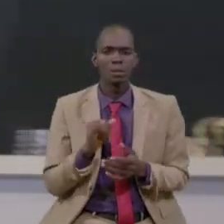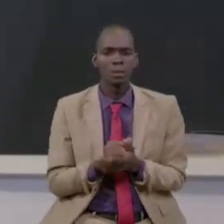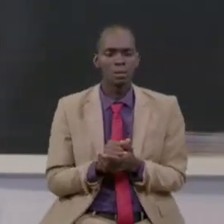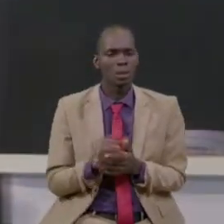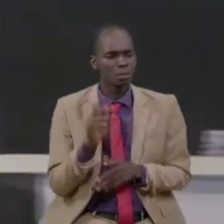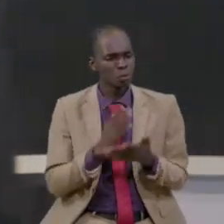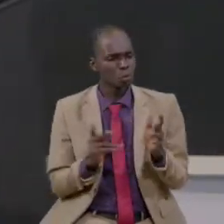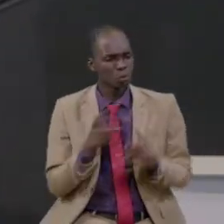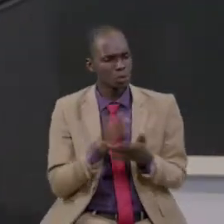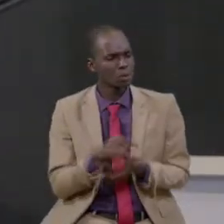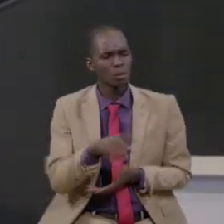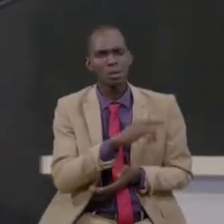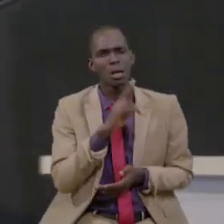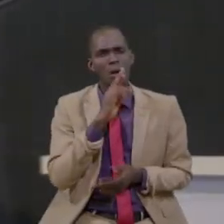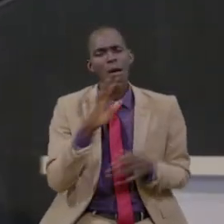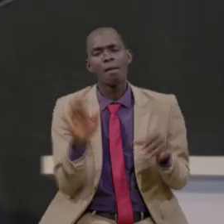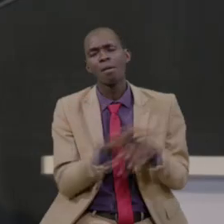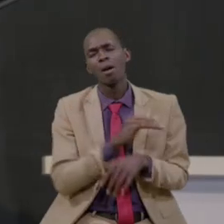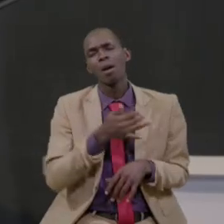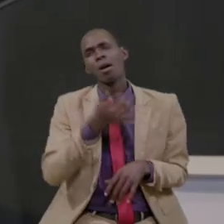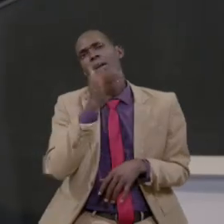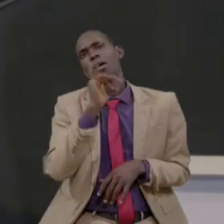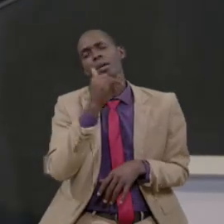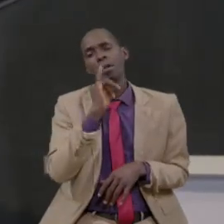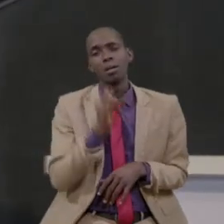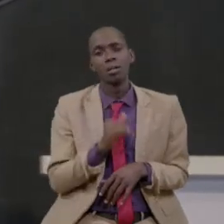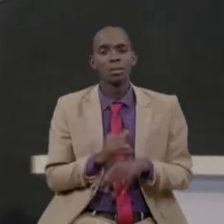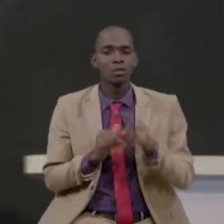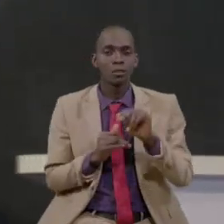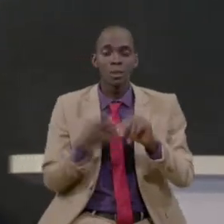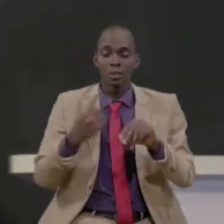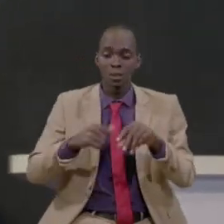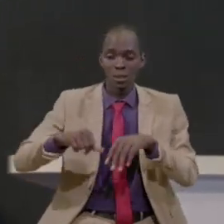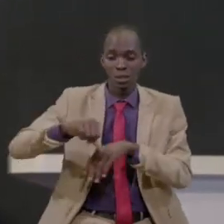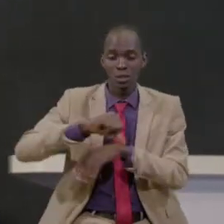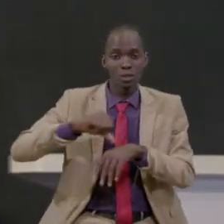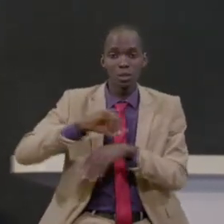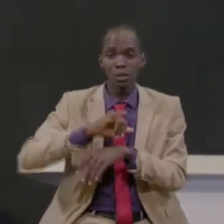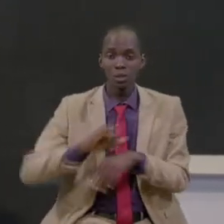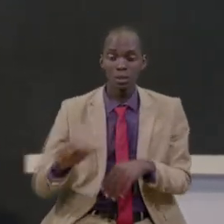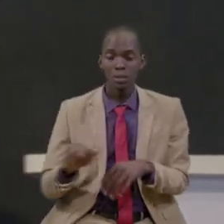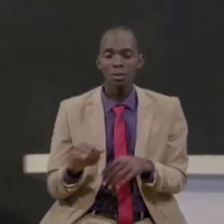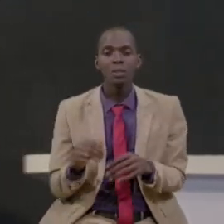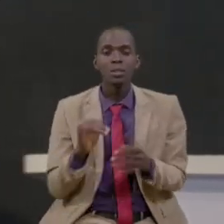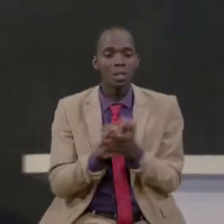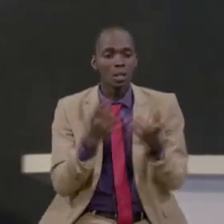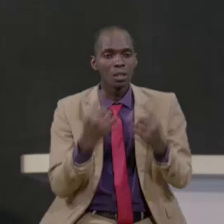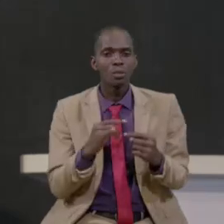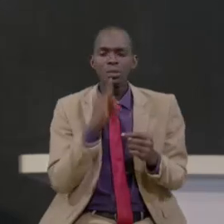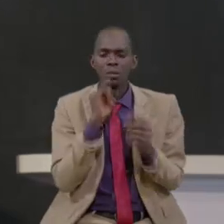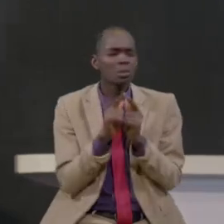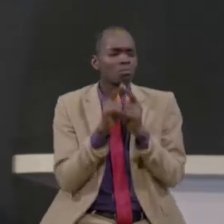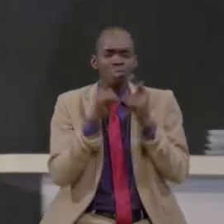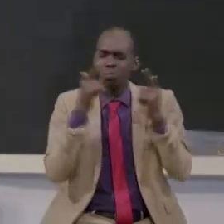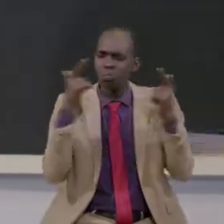the anointing gave a spontaneous message. He didn't know they were coming. He didn't know what will happen.